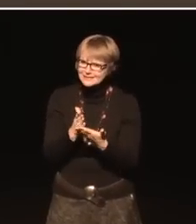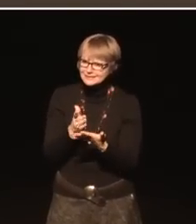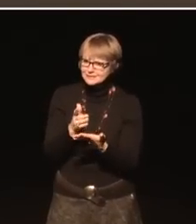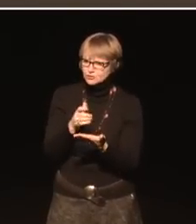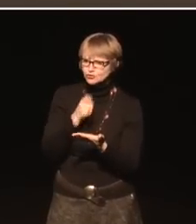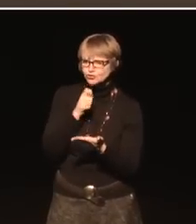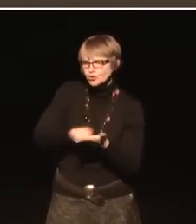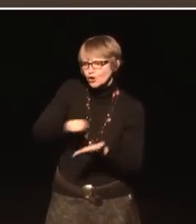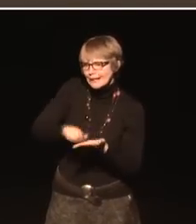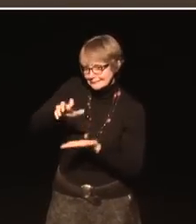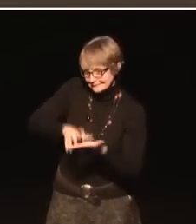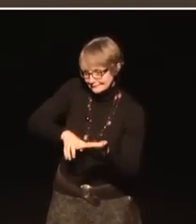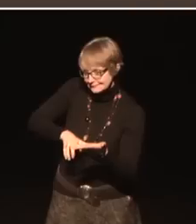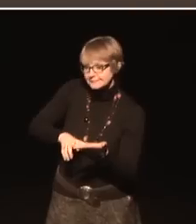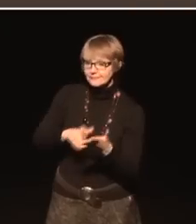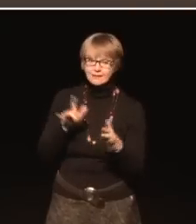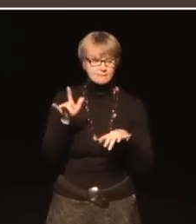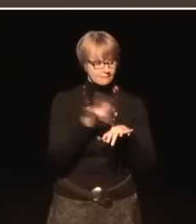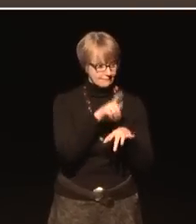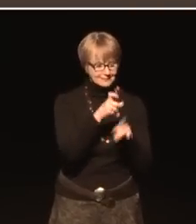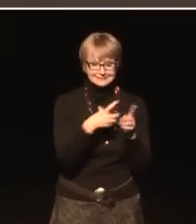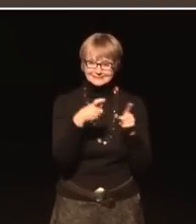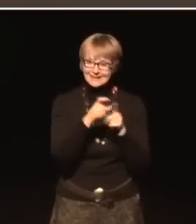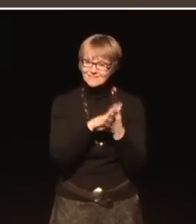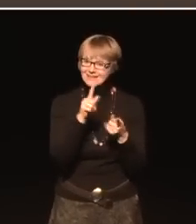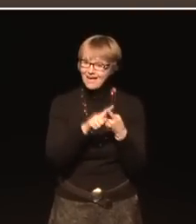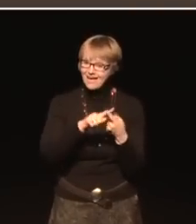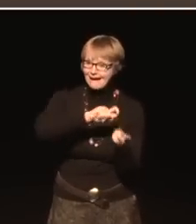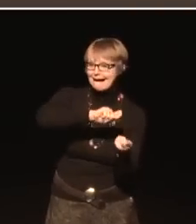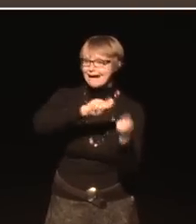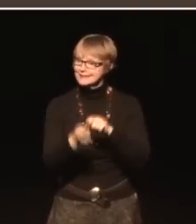adapted by David Hare, and it's on in the Olivier at the moment.